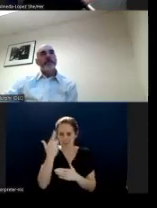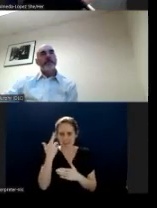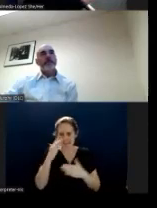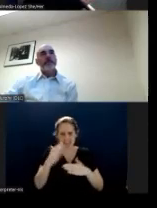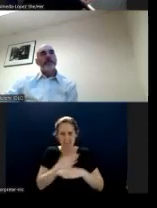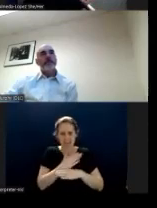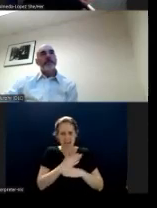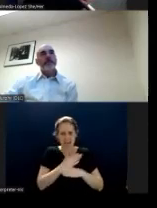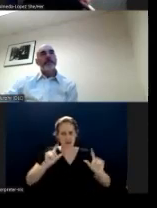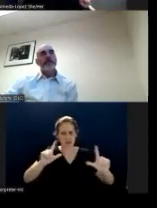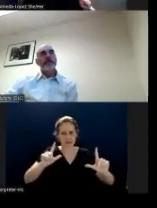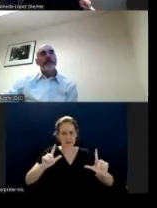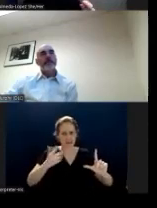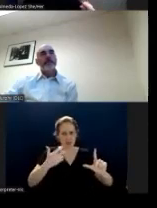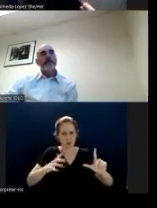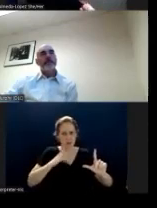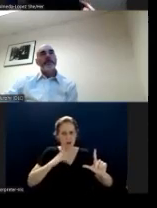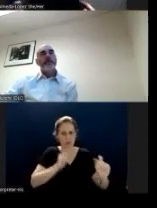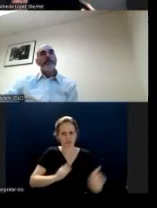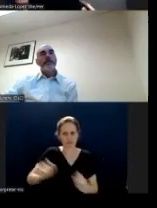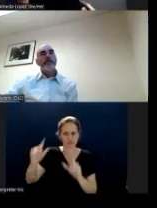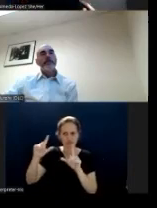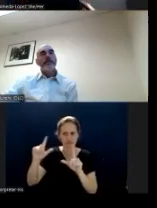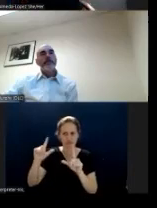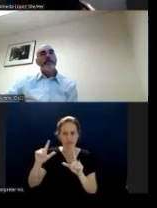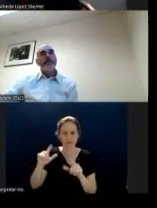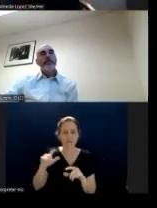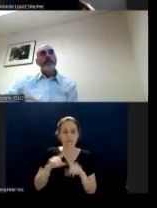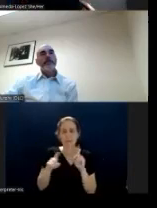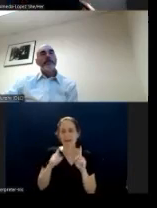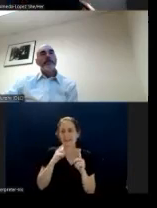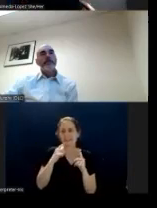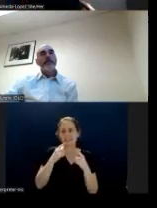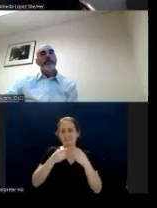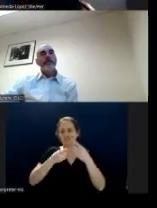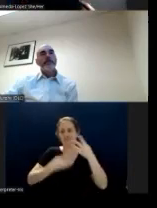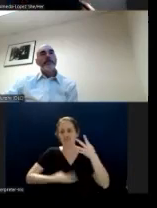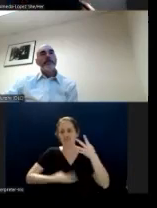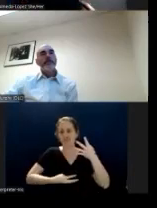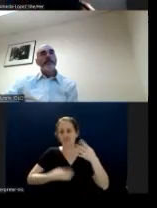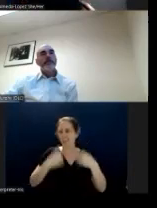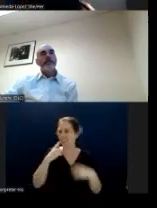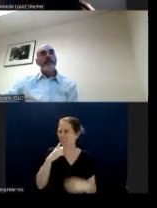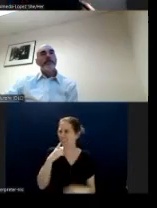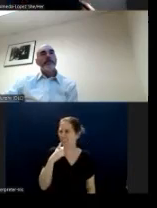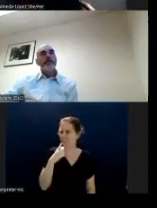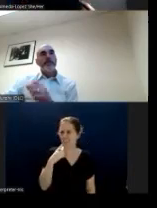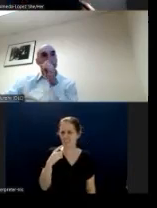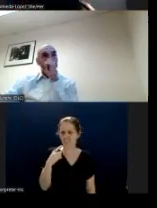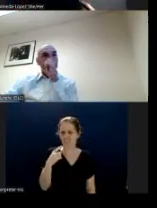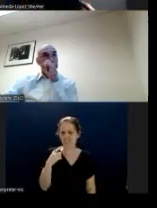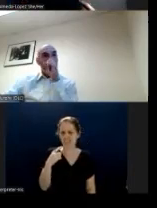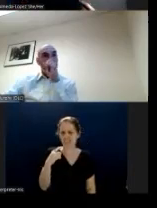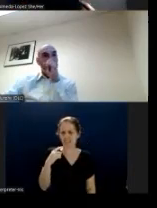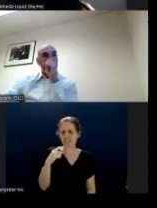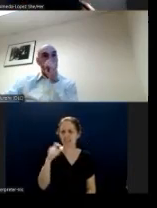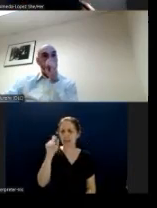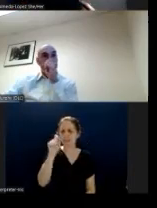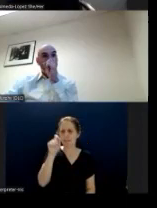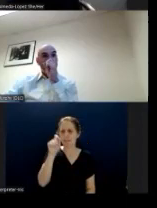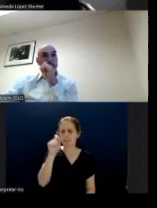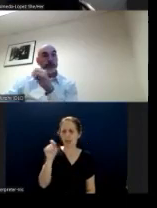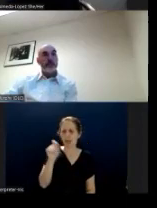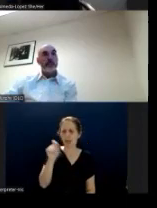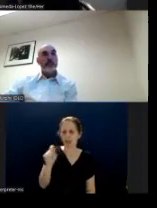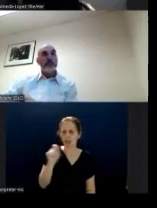doesn't seem to be liking. It's just a series of like fill in the bubble type